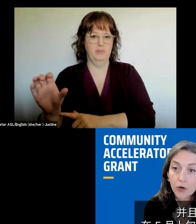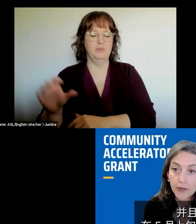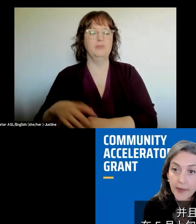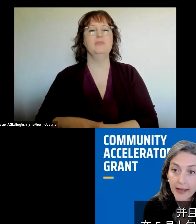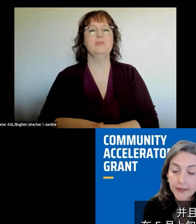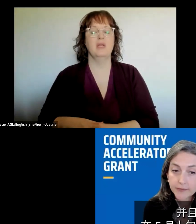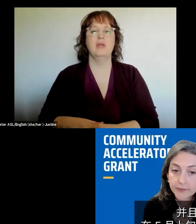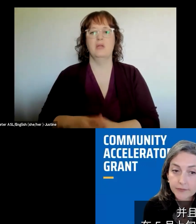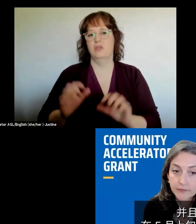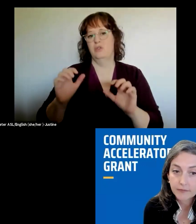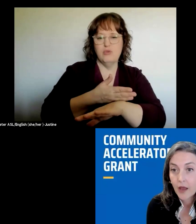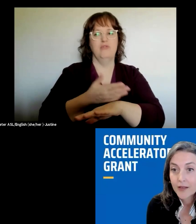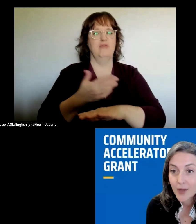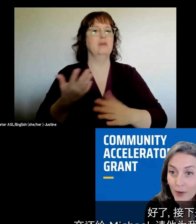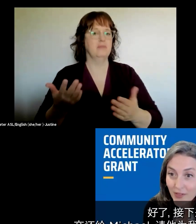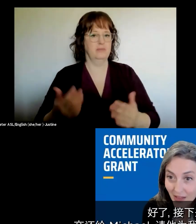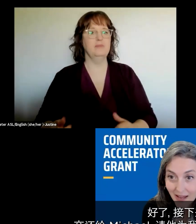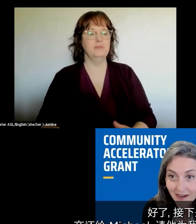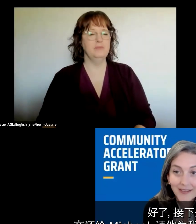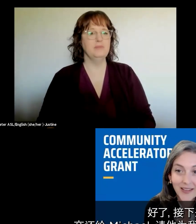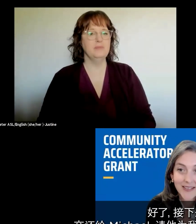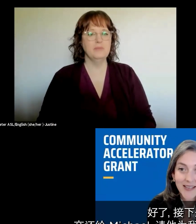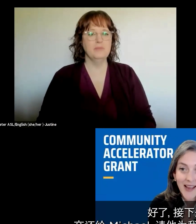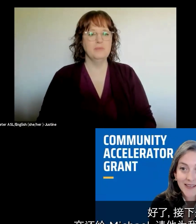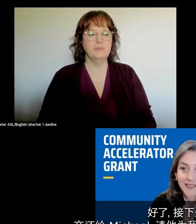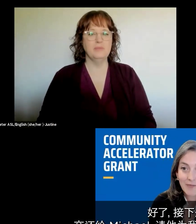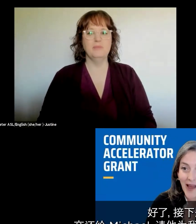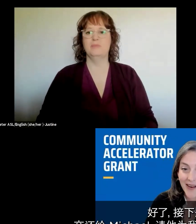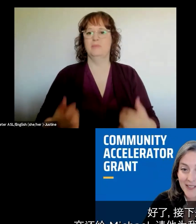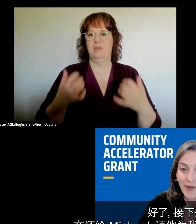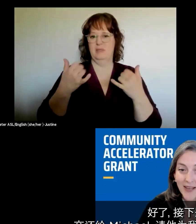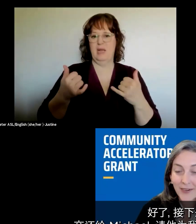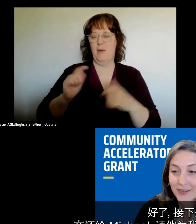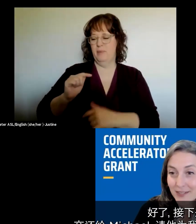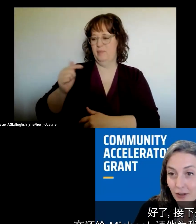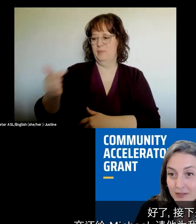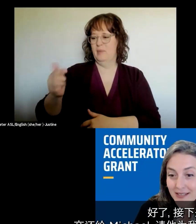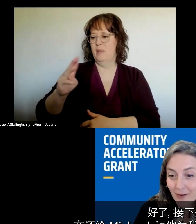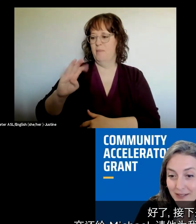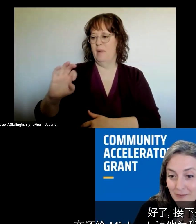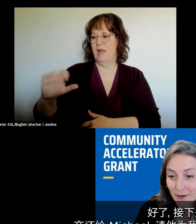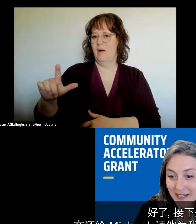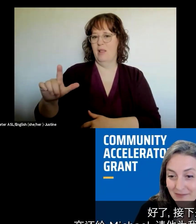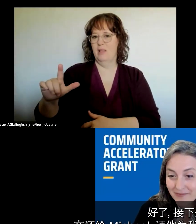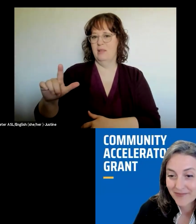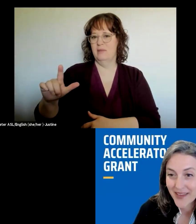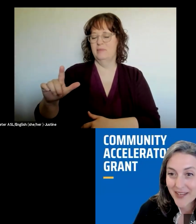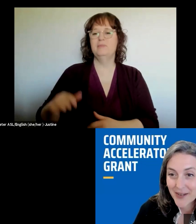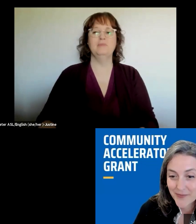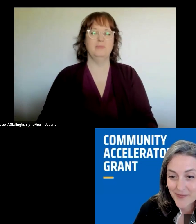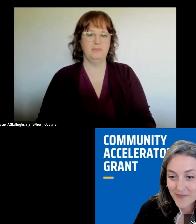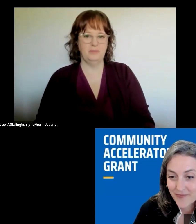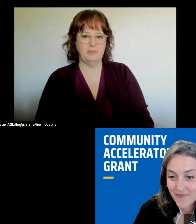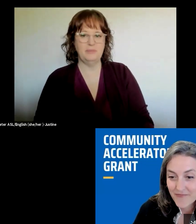those in early May. So with that, I'd like to hand it back to Michael to close us out this morning.